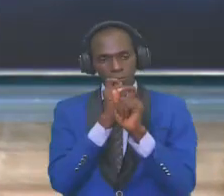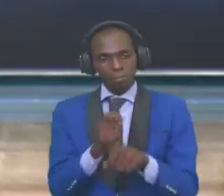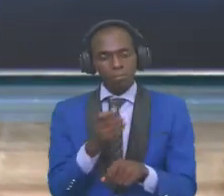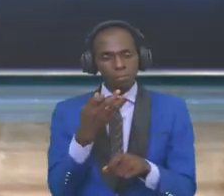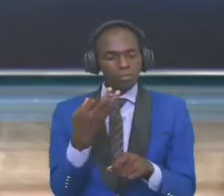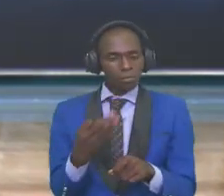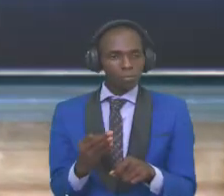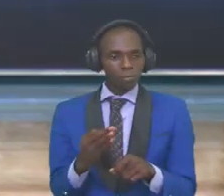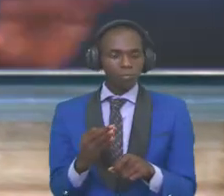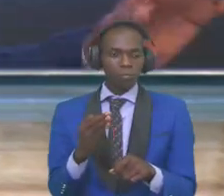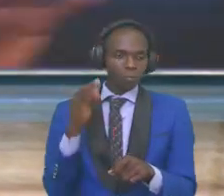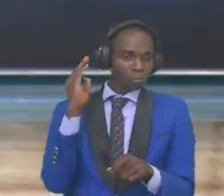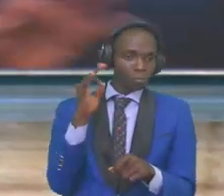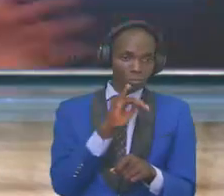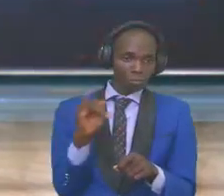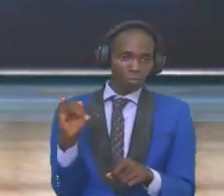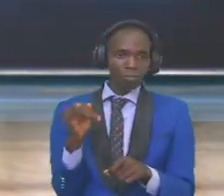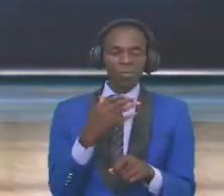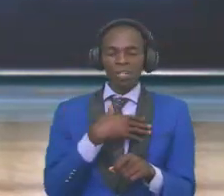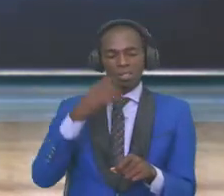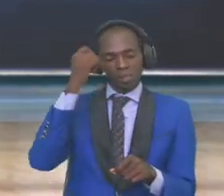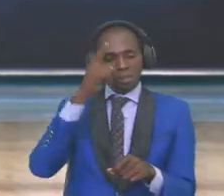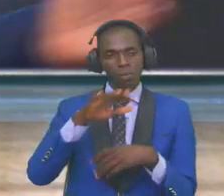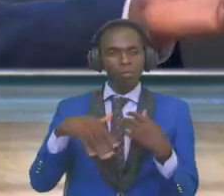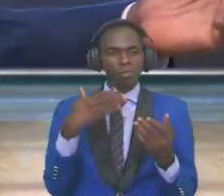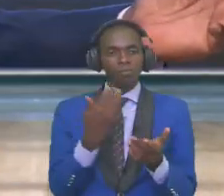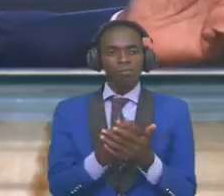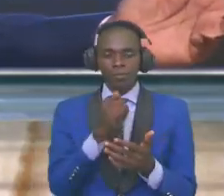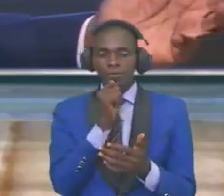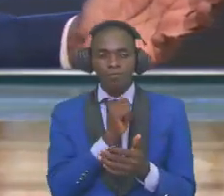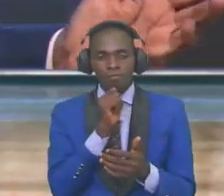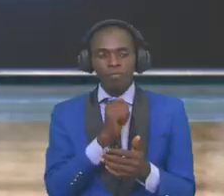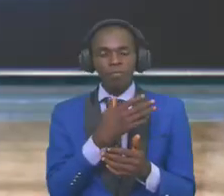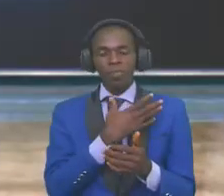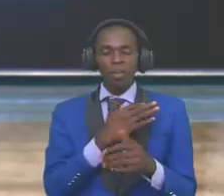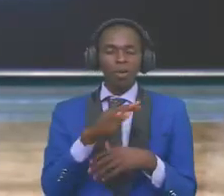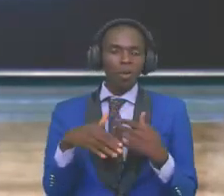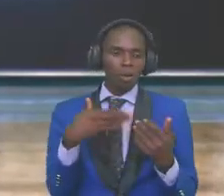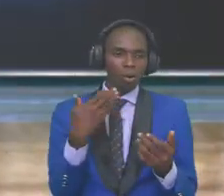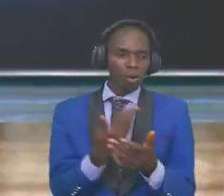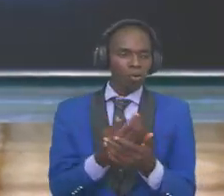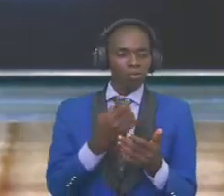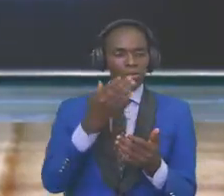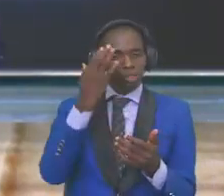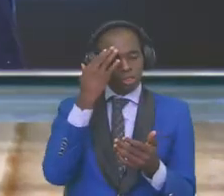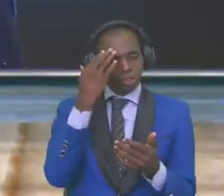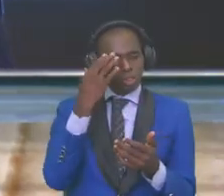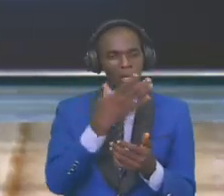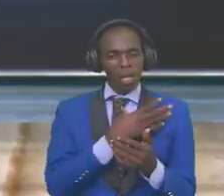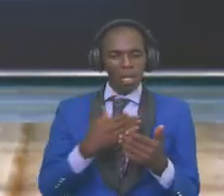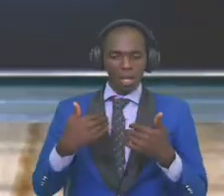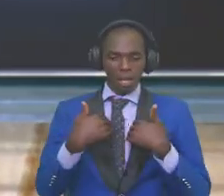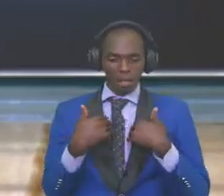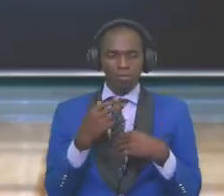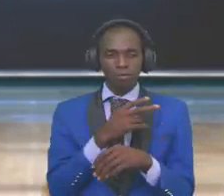prophecy and understand all mysteries and all knowledge, and though I have all faith